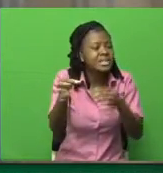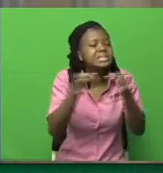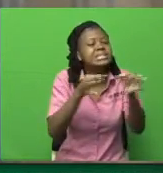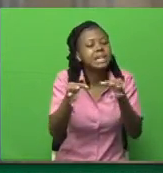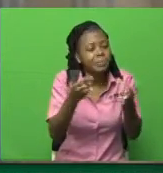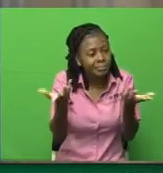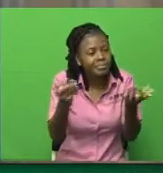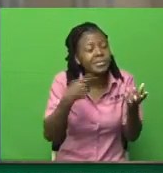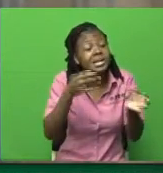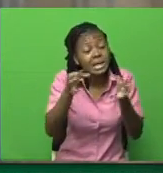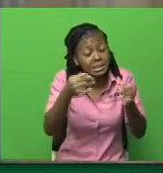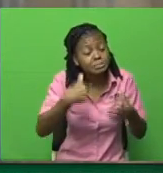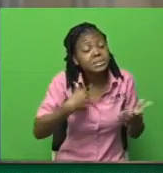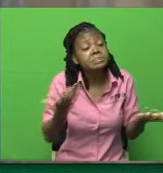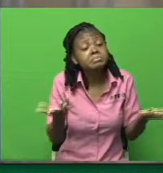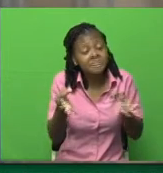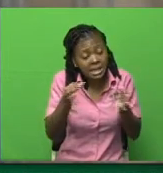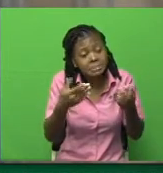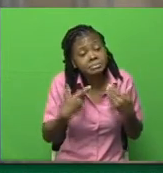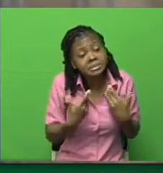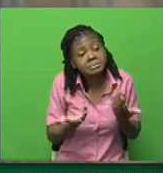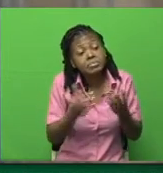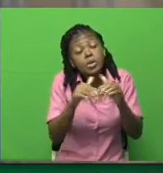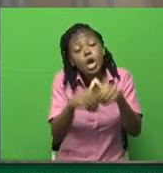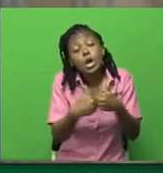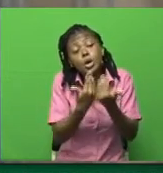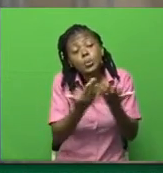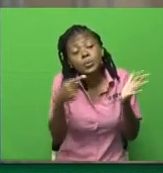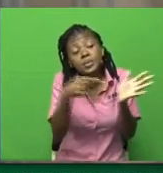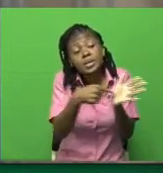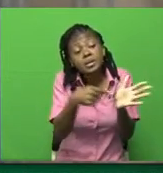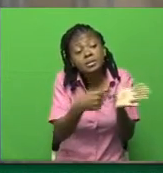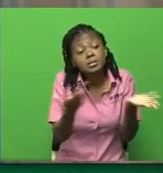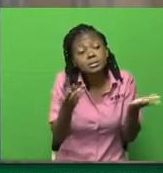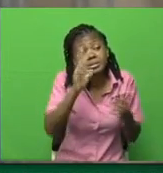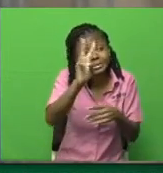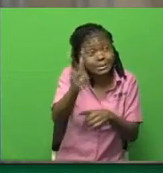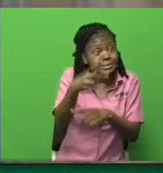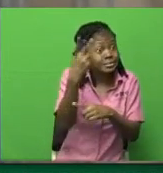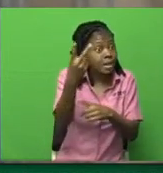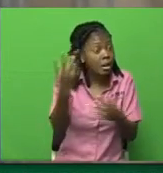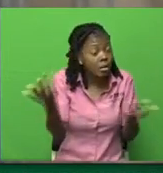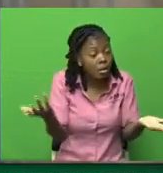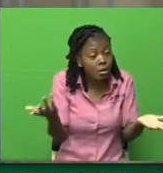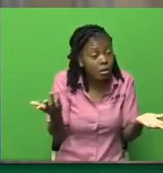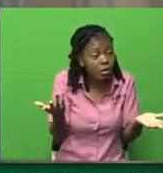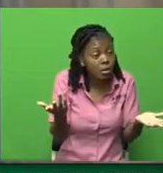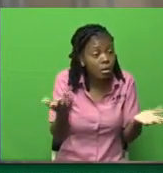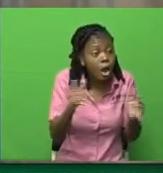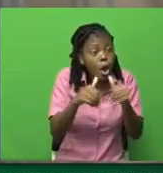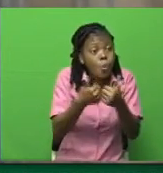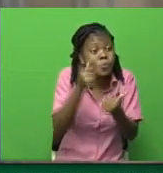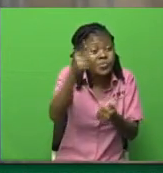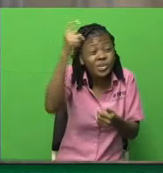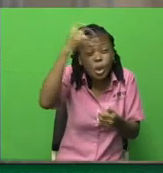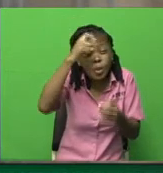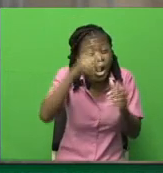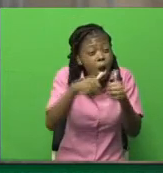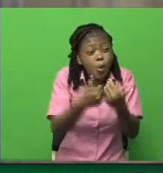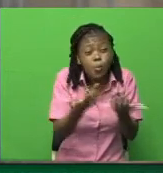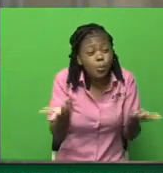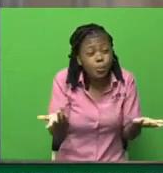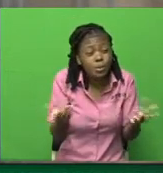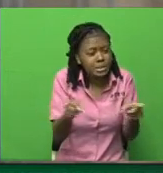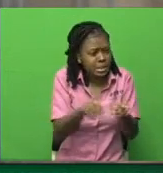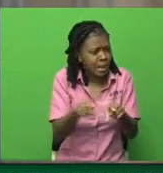them how doubling the deficit is fiscal Prudence in the same way they still have to explain